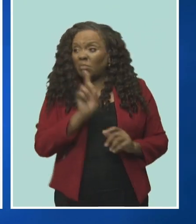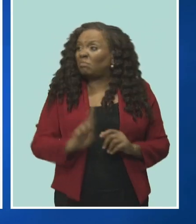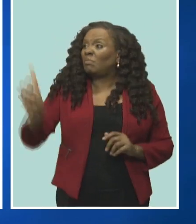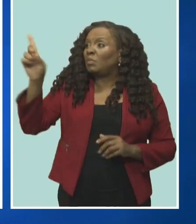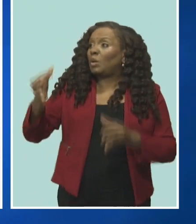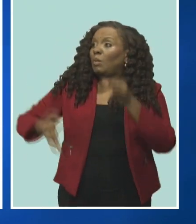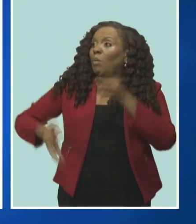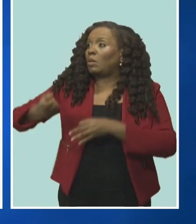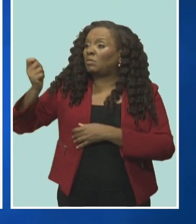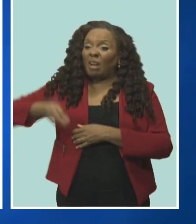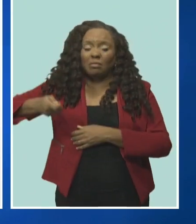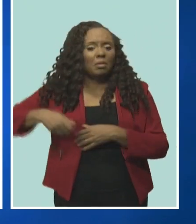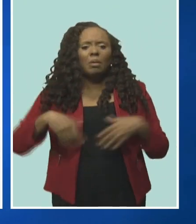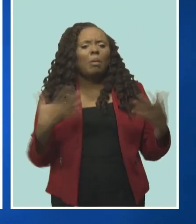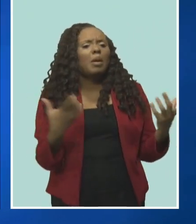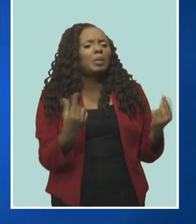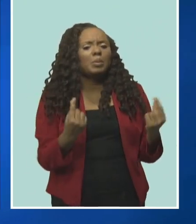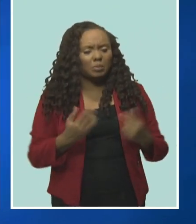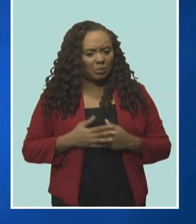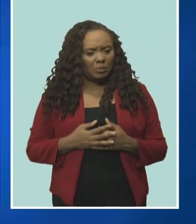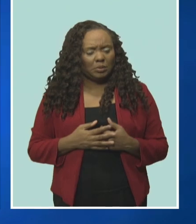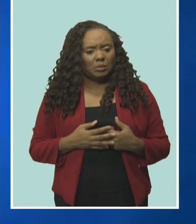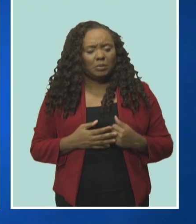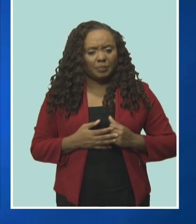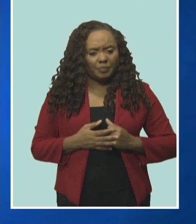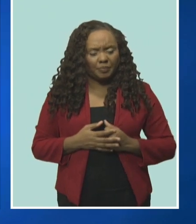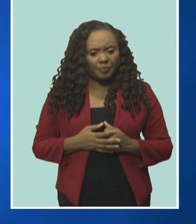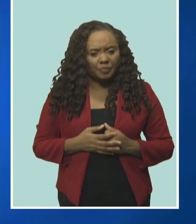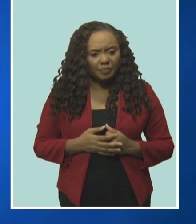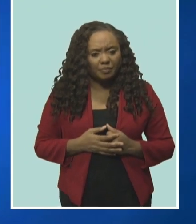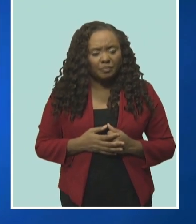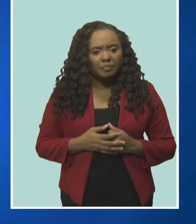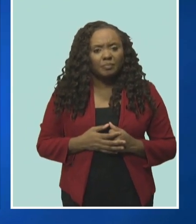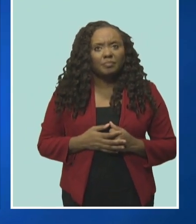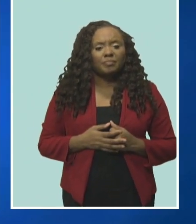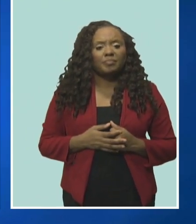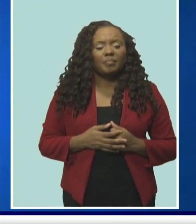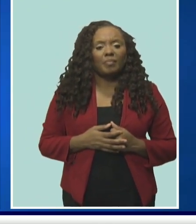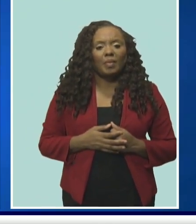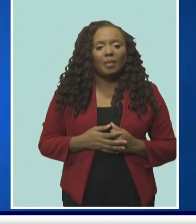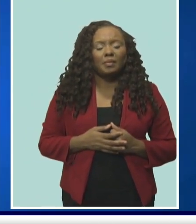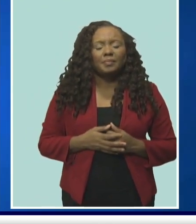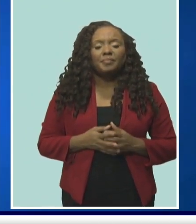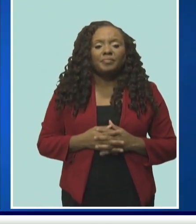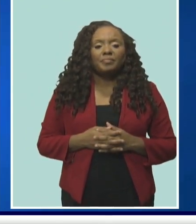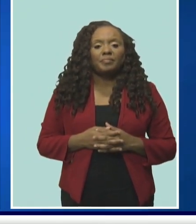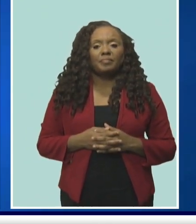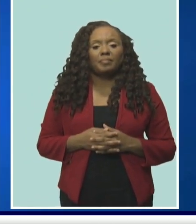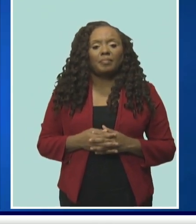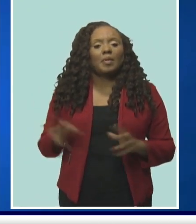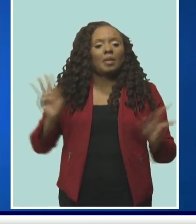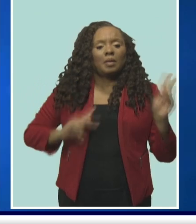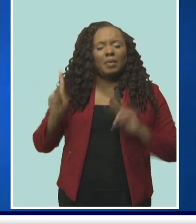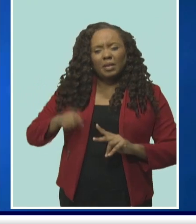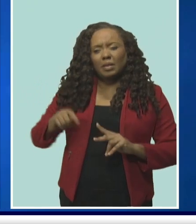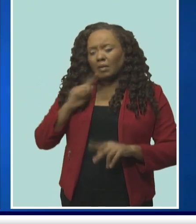comply with to avoid that? Well, it really is a lot about vigilance and pride in